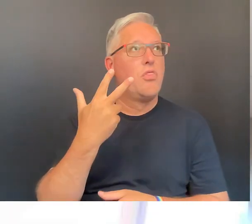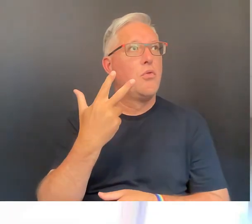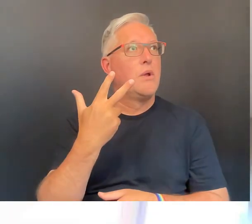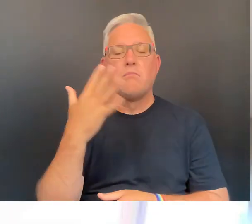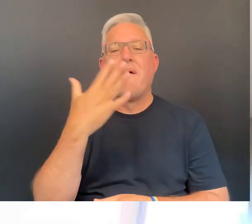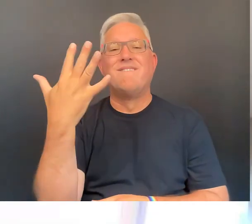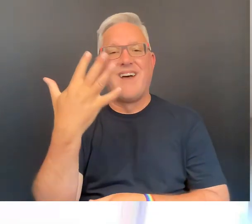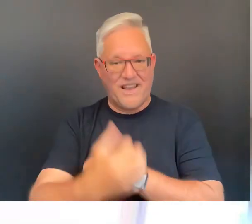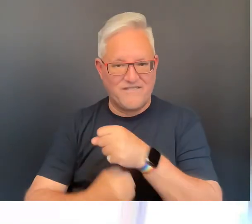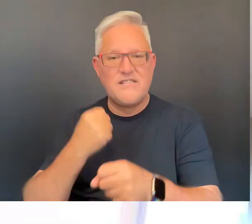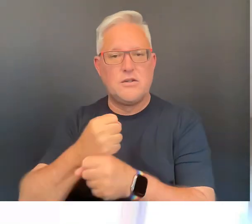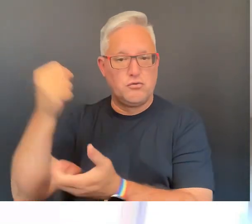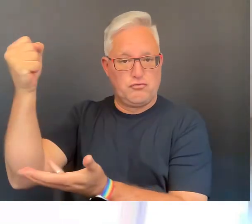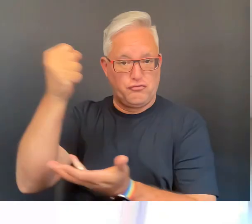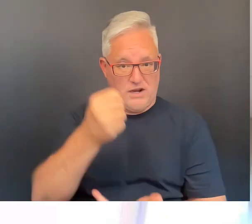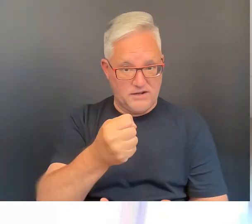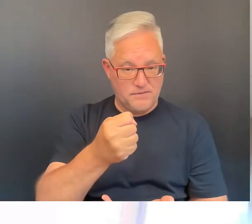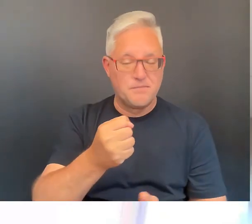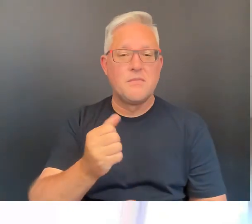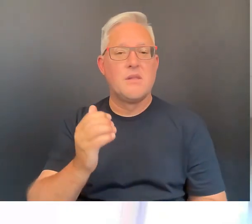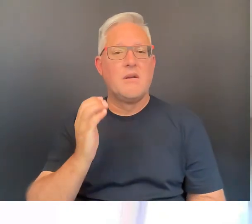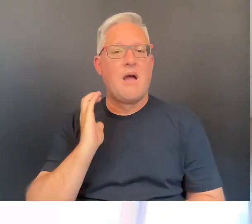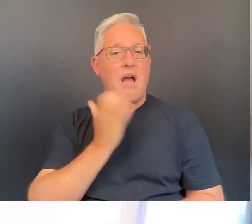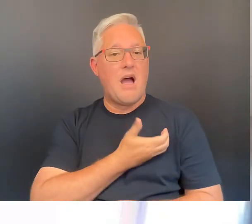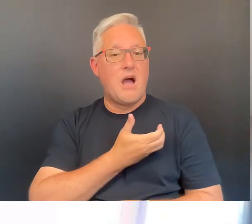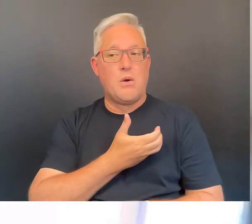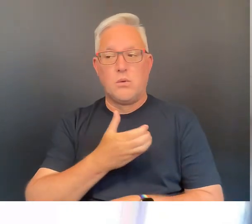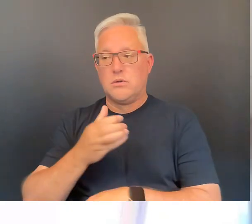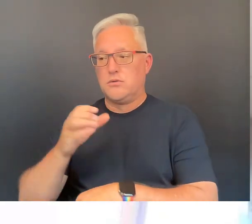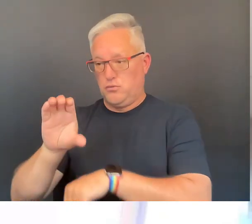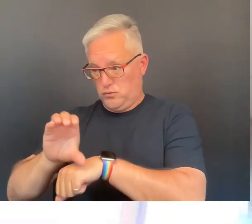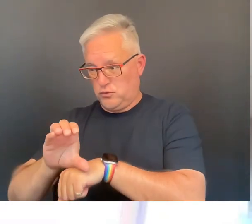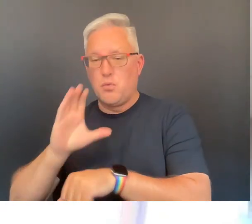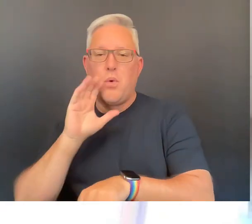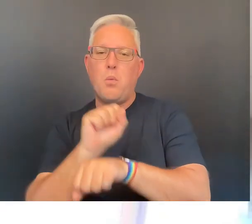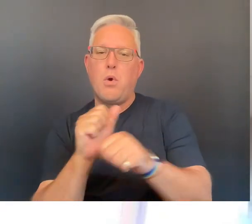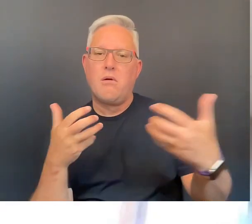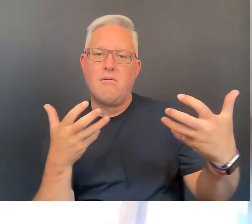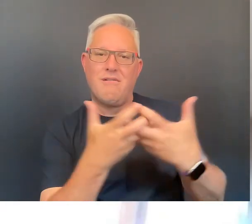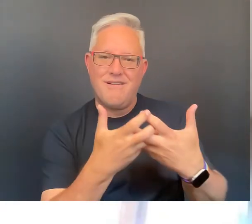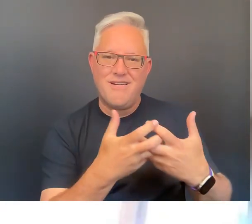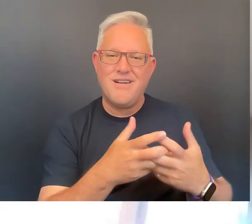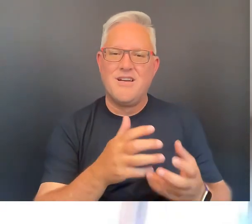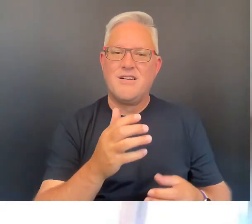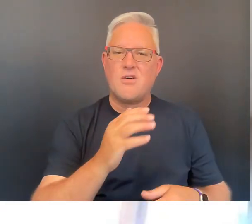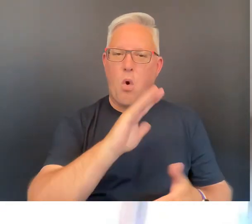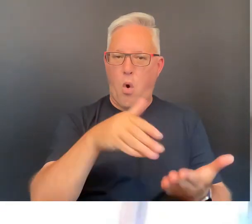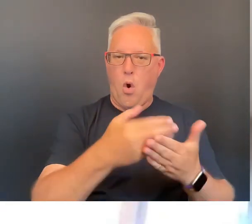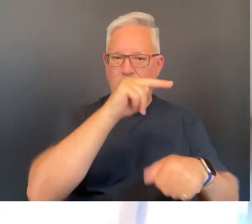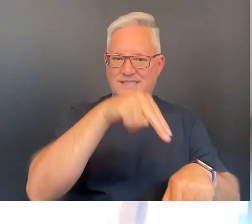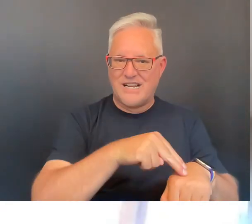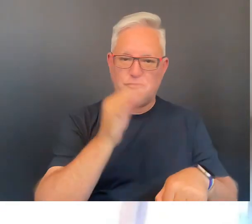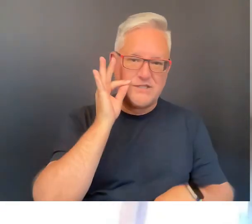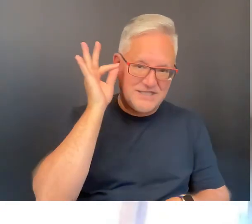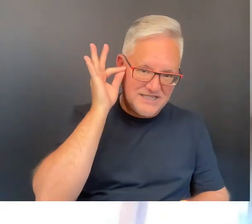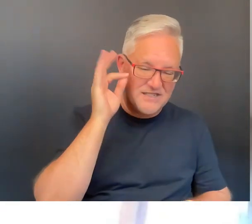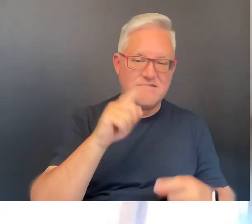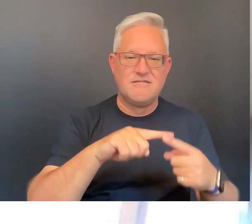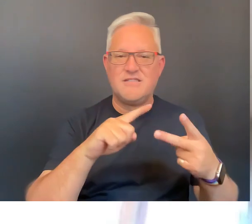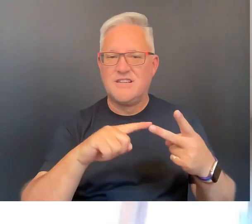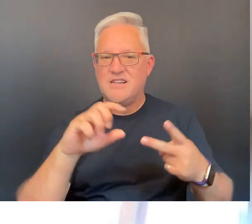where our saviors, will be working together with All Nations, San Pablo, St. Paul Lutheran